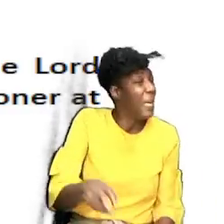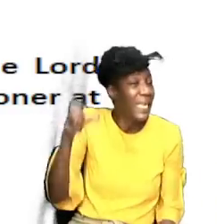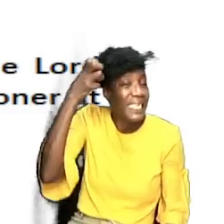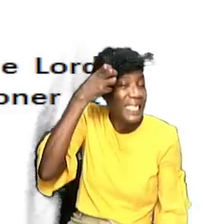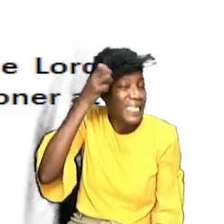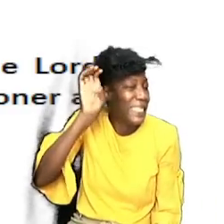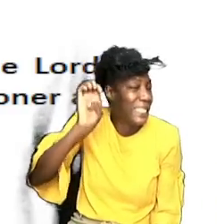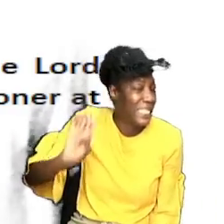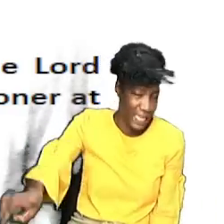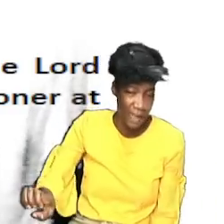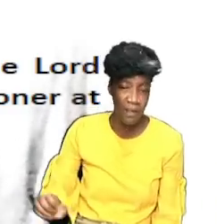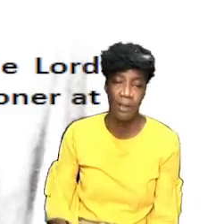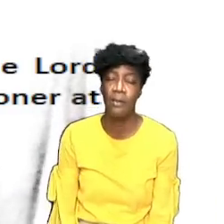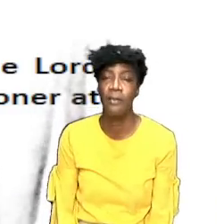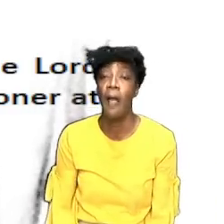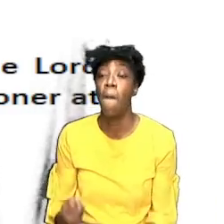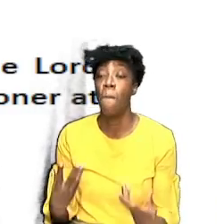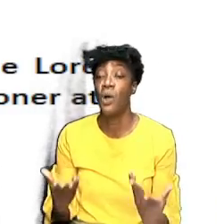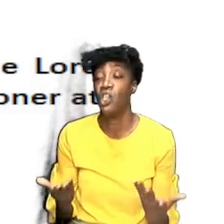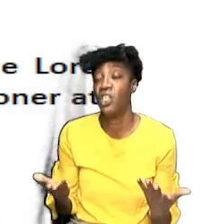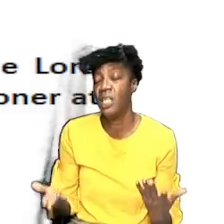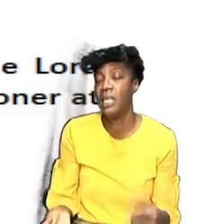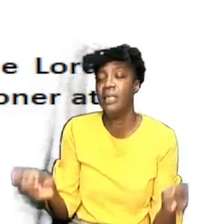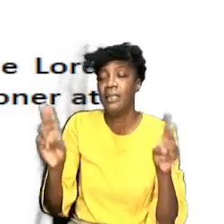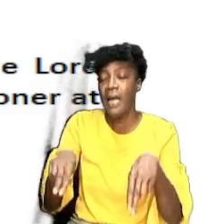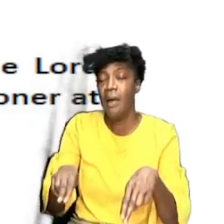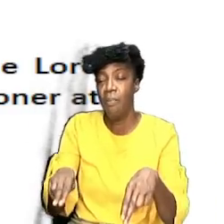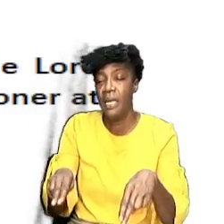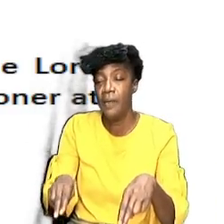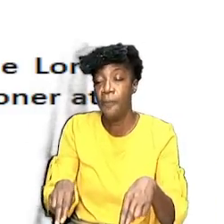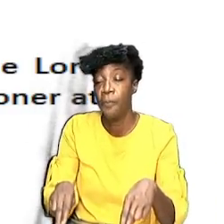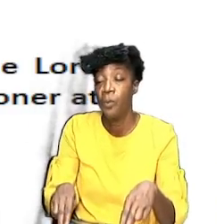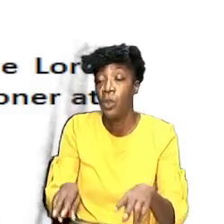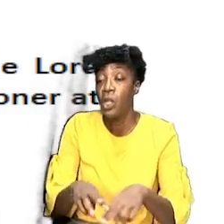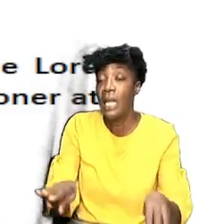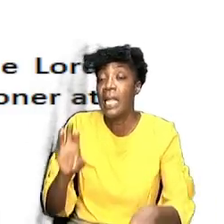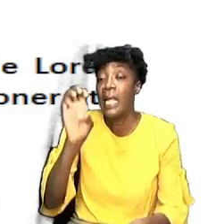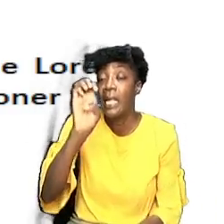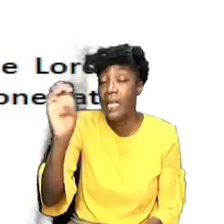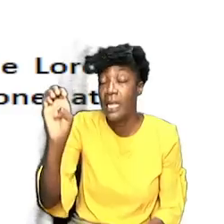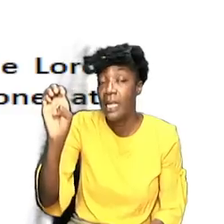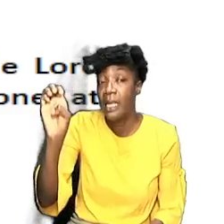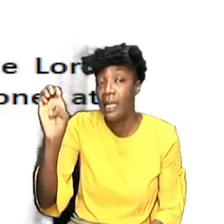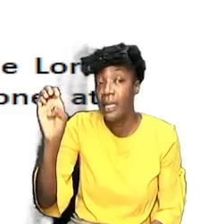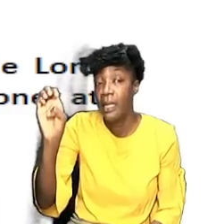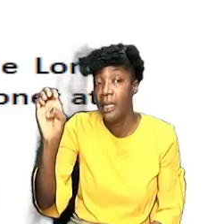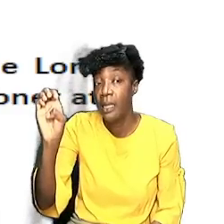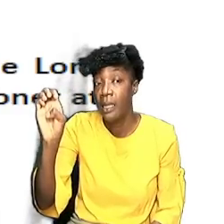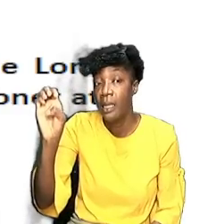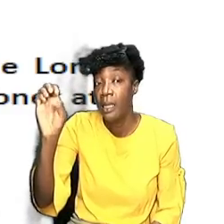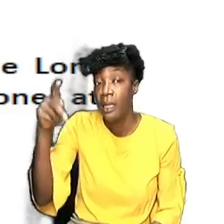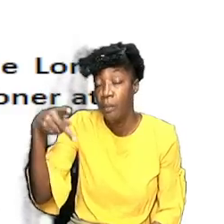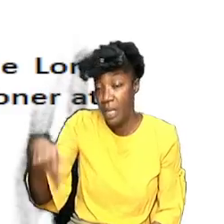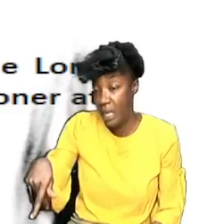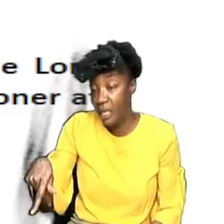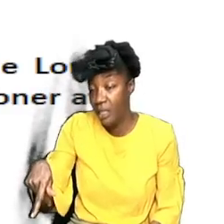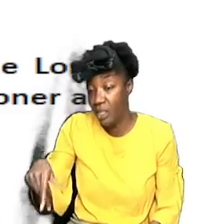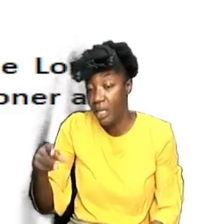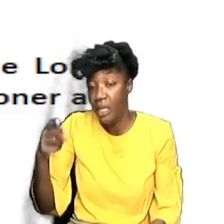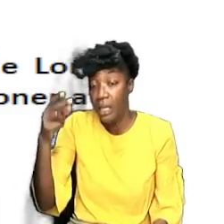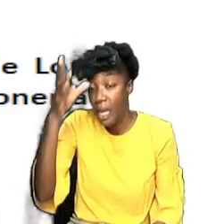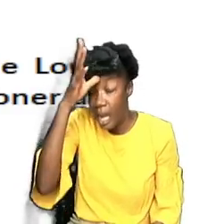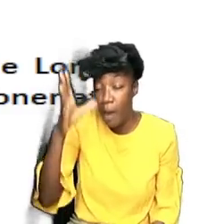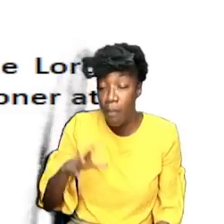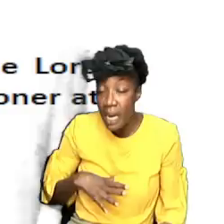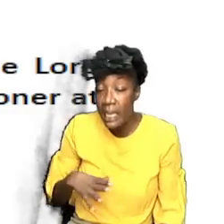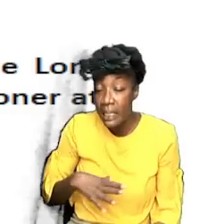God. A lot of things happened in Ephesus. It was at Ephesus that there was a man named Demetrius, praise God. And this man was a